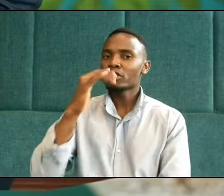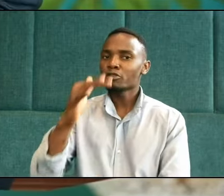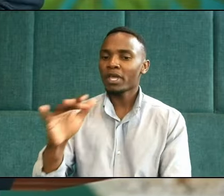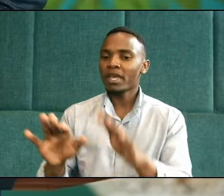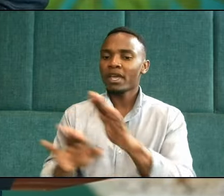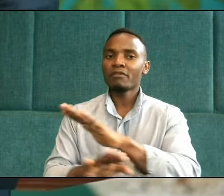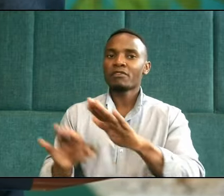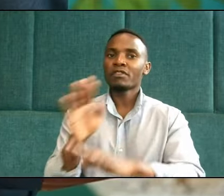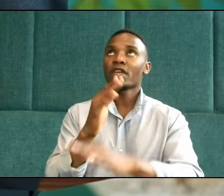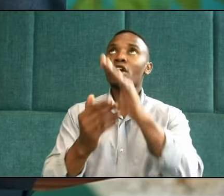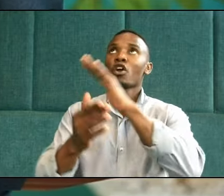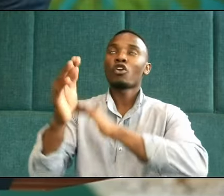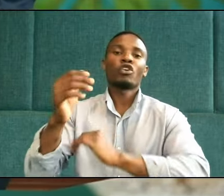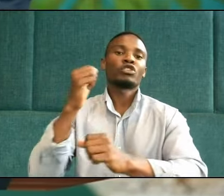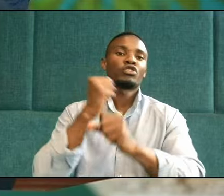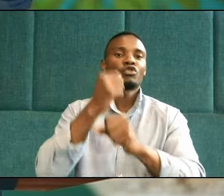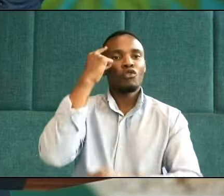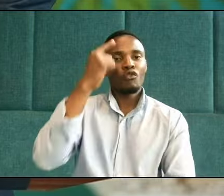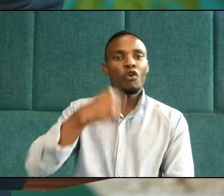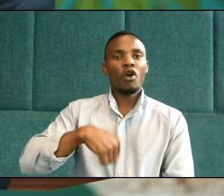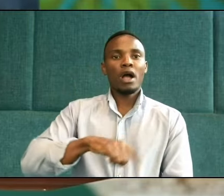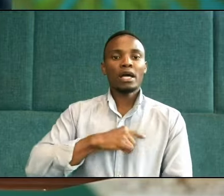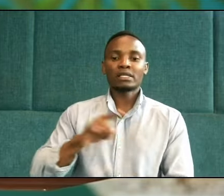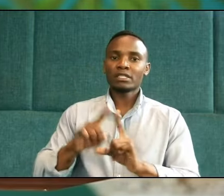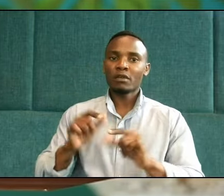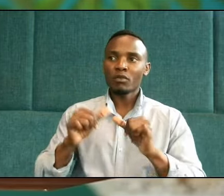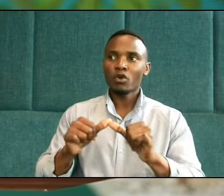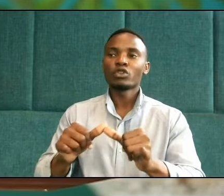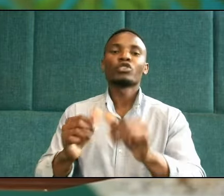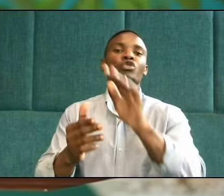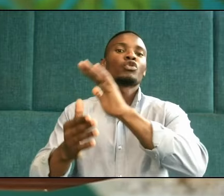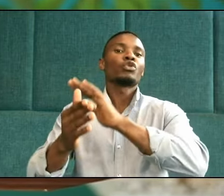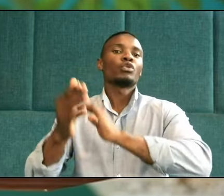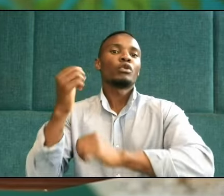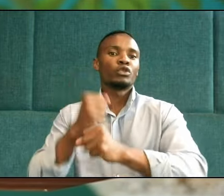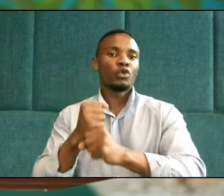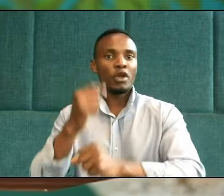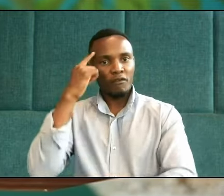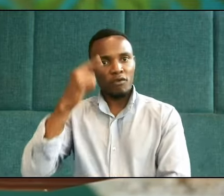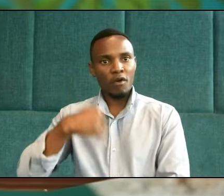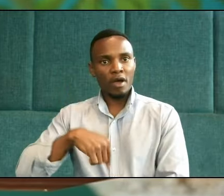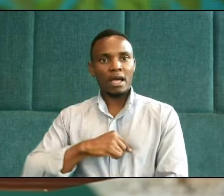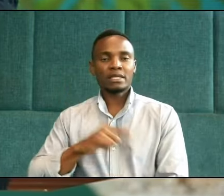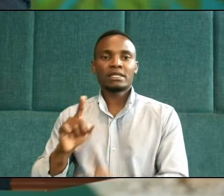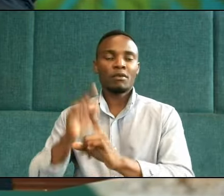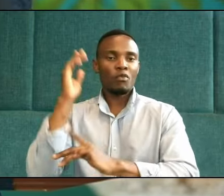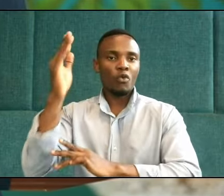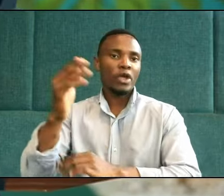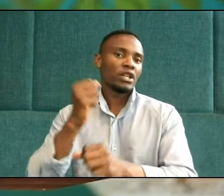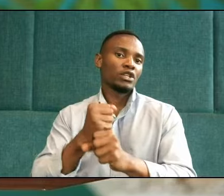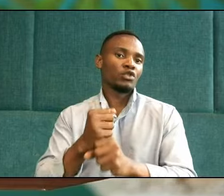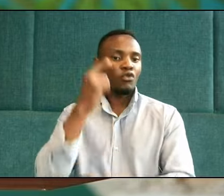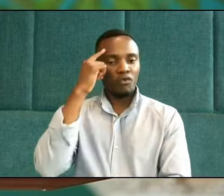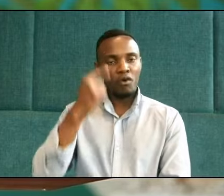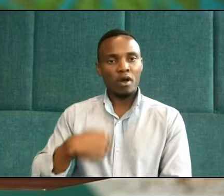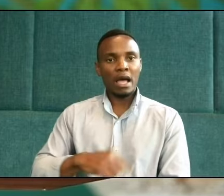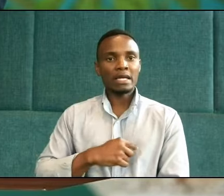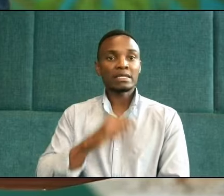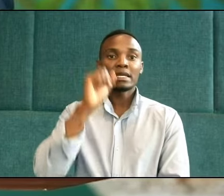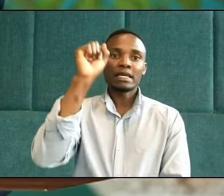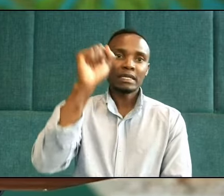has done for us, is doing for us, and will do for us. Oh yes, there is